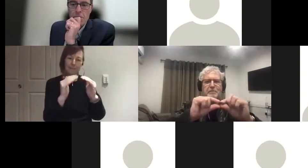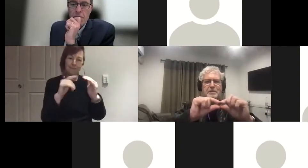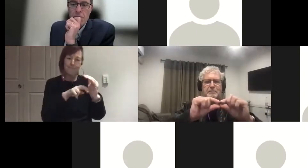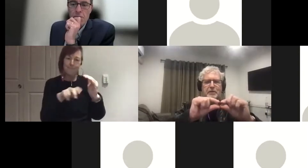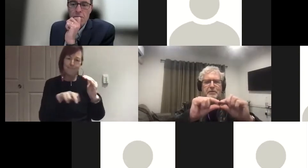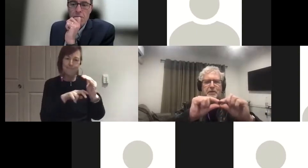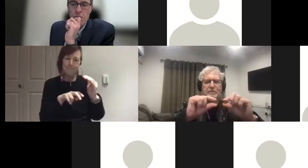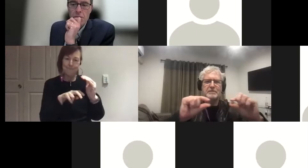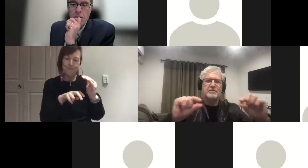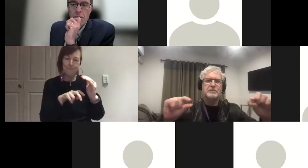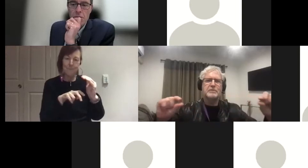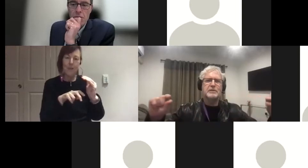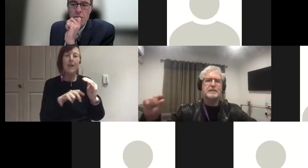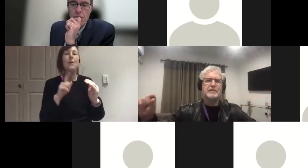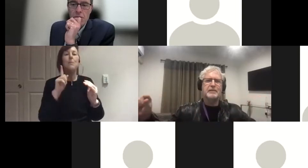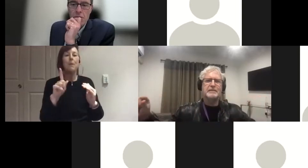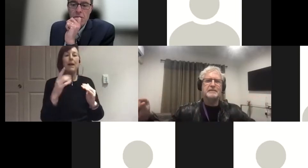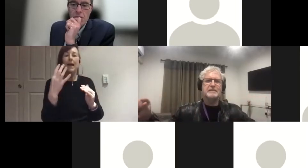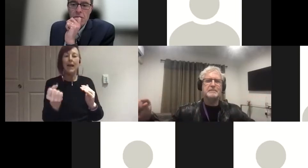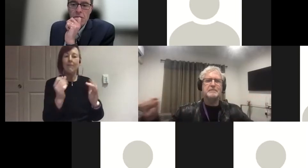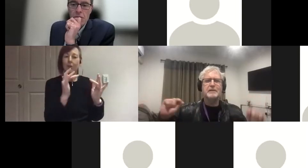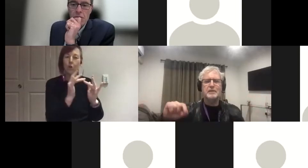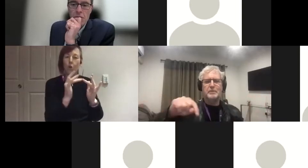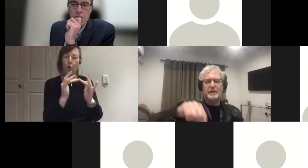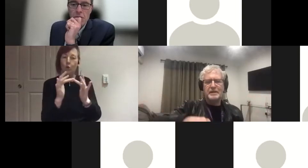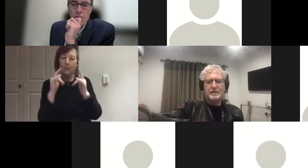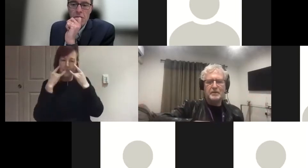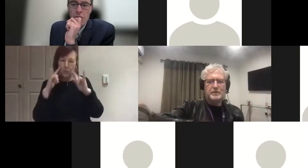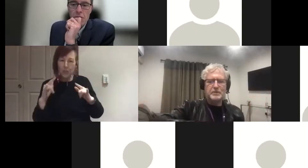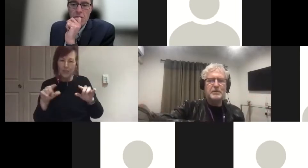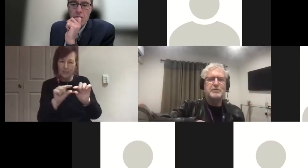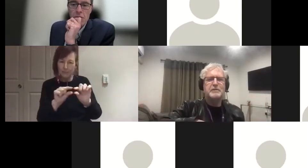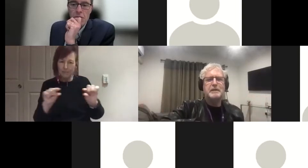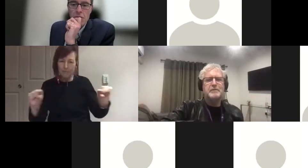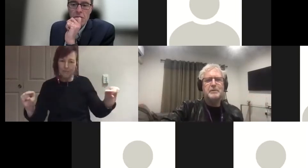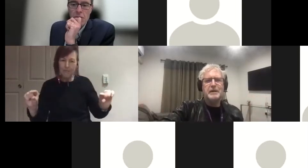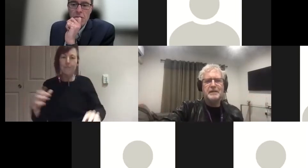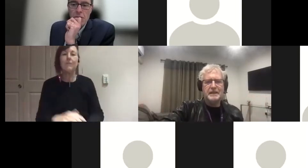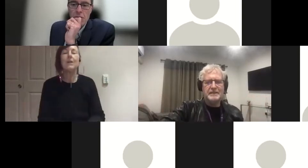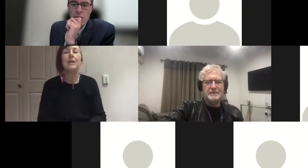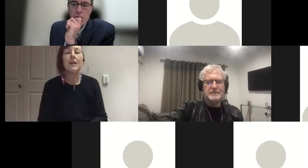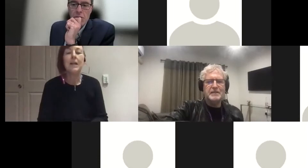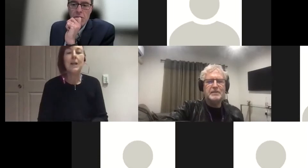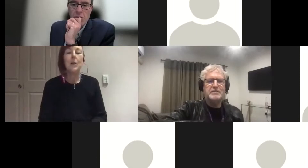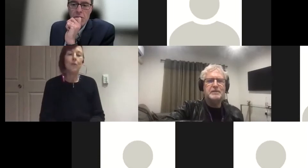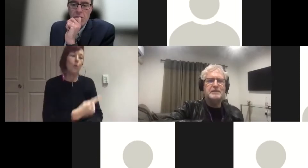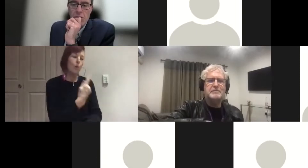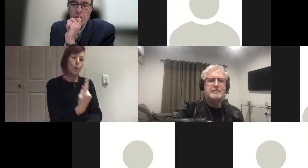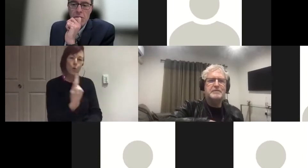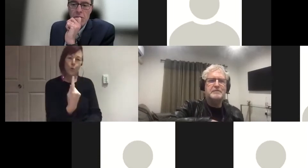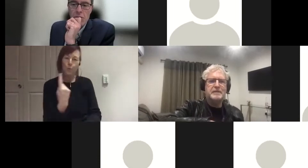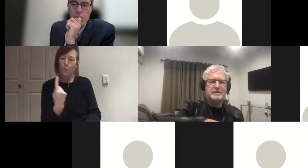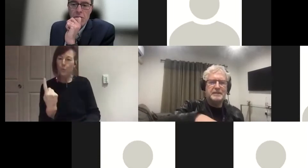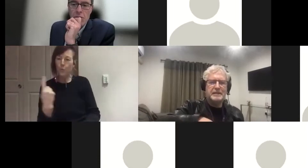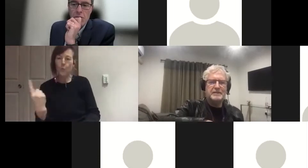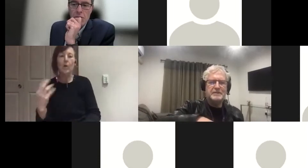more bespoke horizontal contact tracing system where we're talking to the people who are the cases, their close friends, the friends